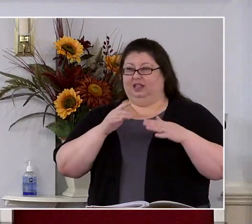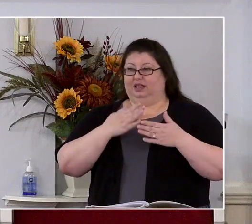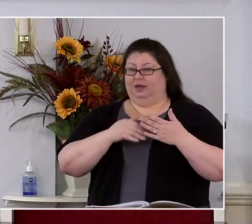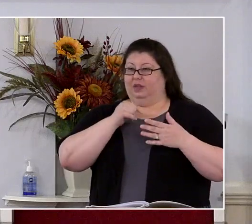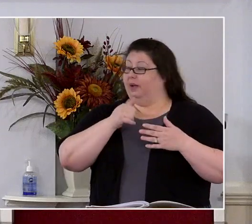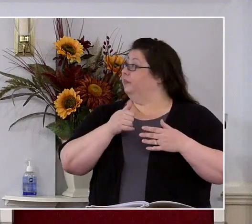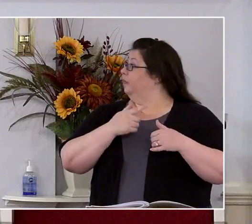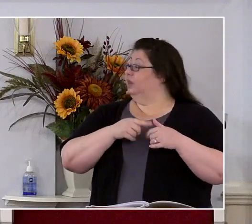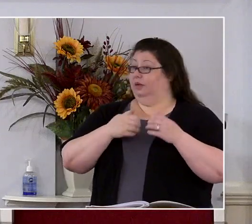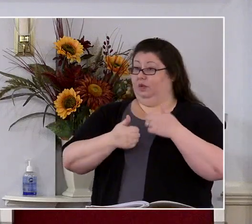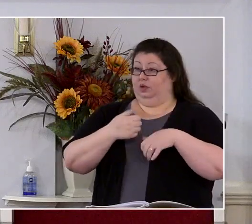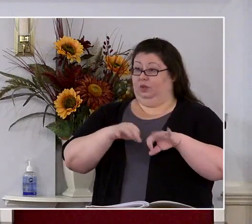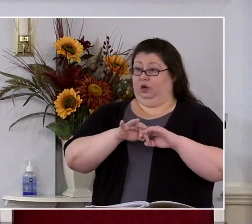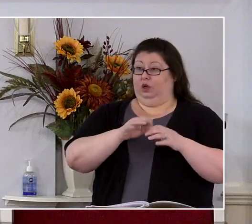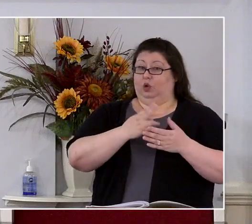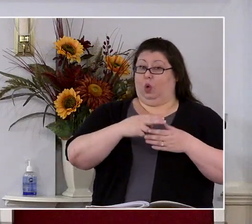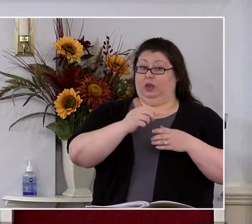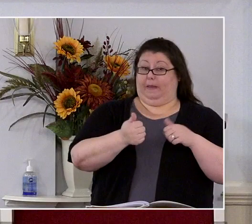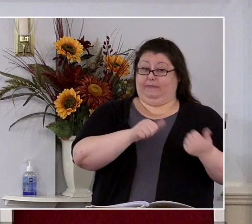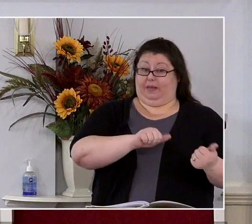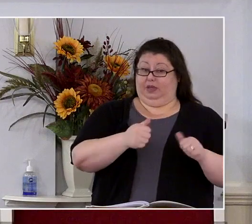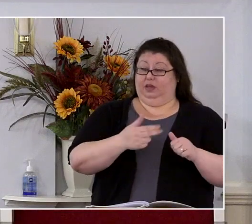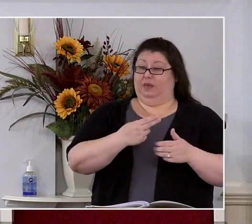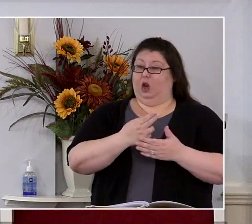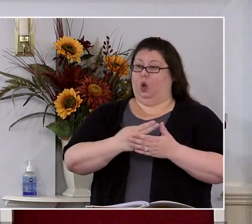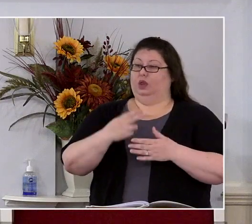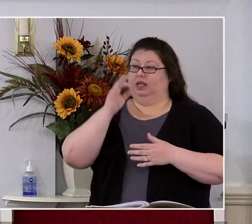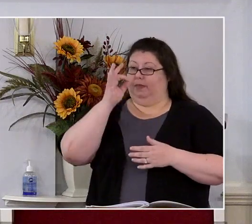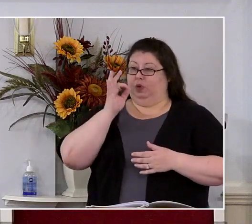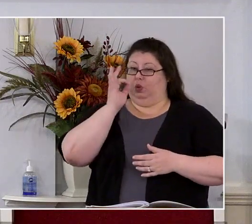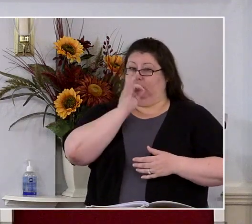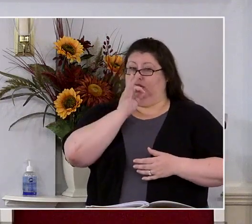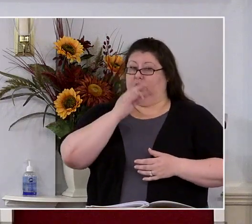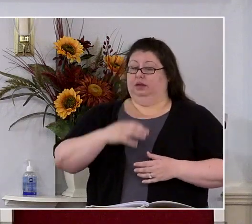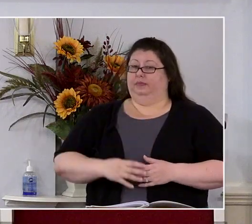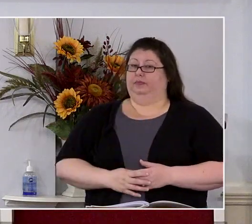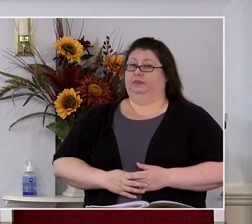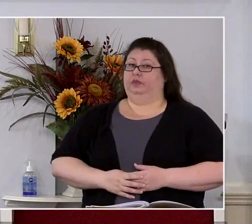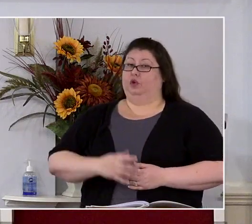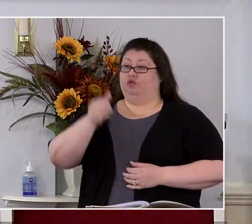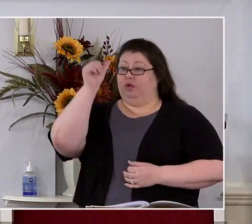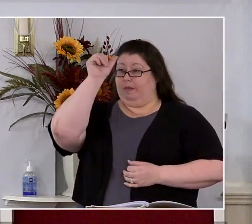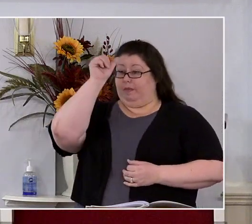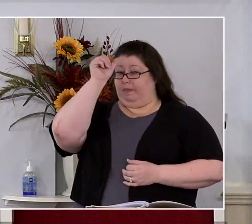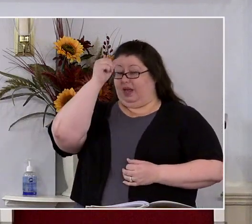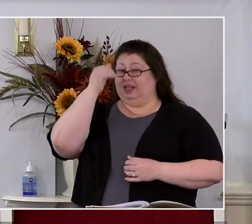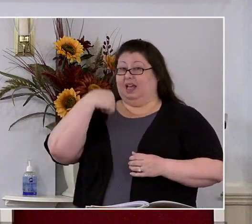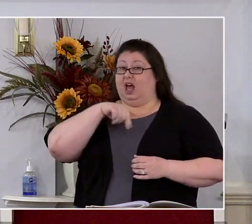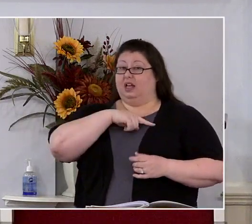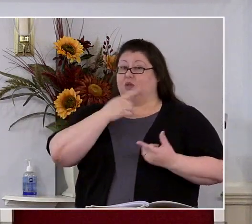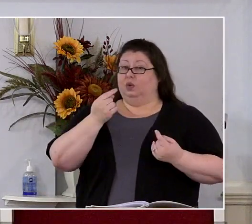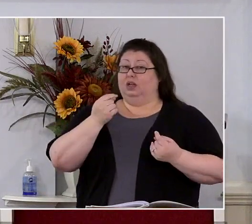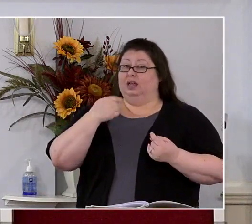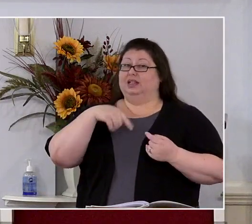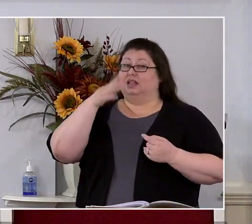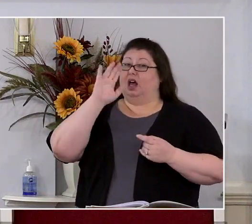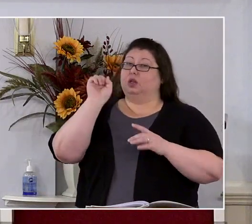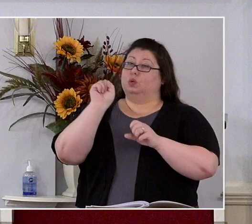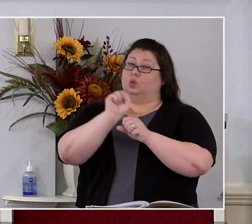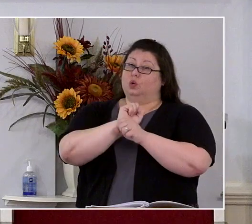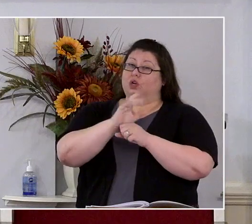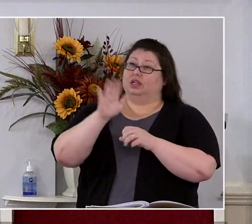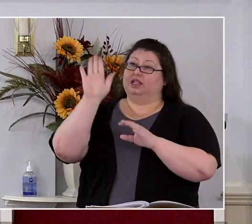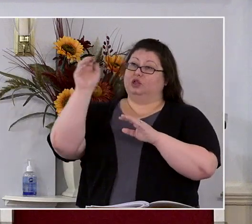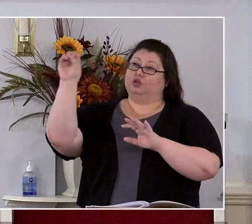holy baptism and Holy Communion, reminding us that it is God's work, God's